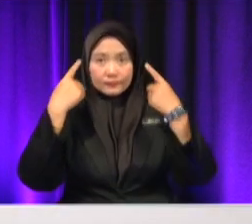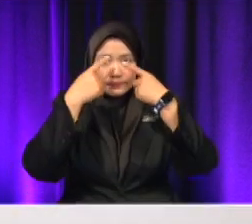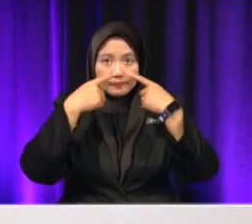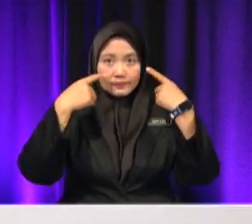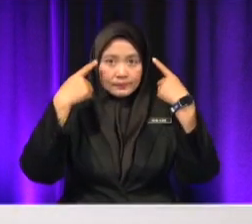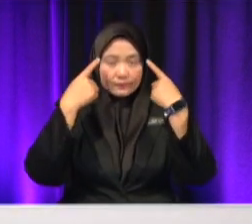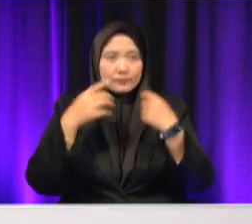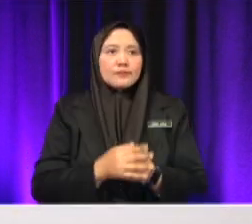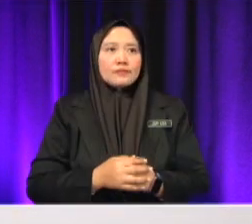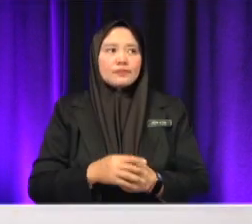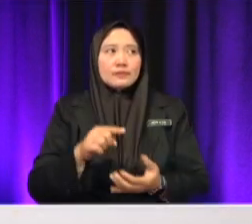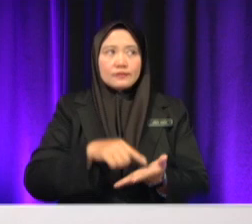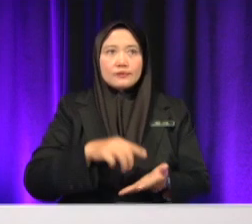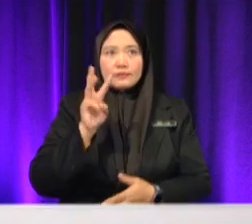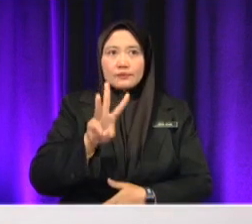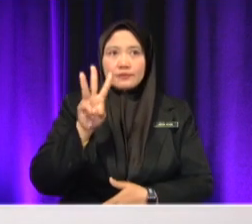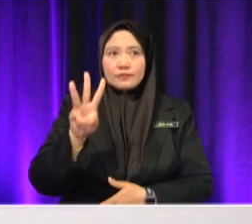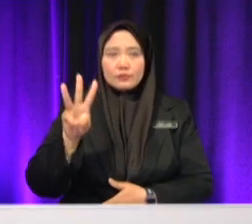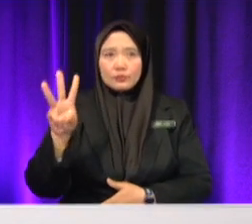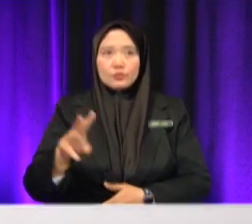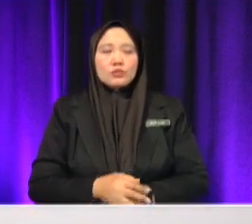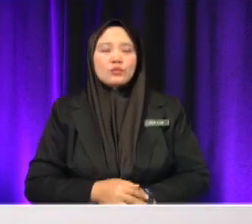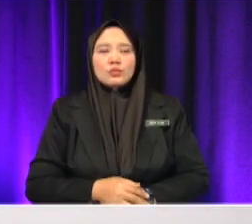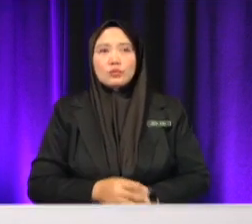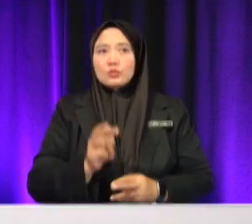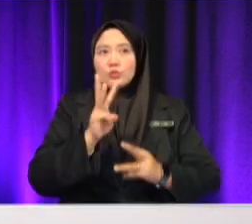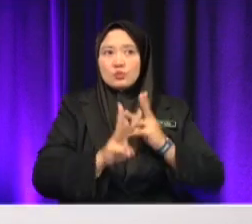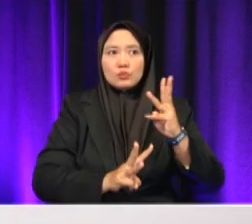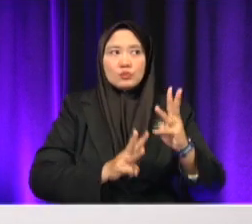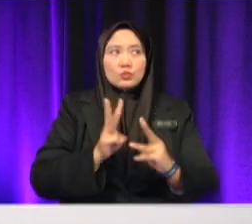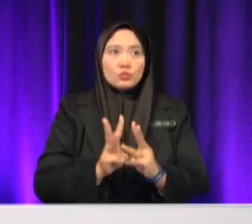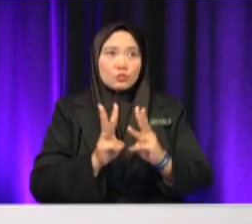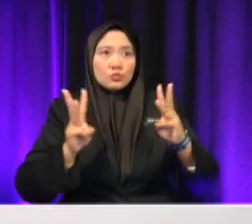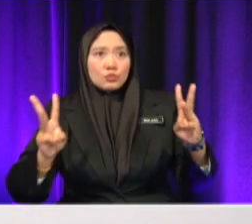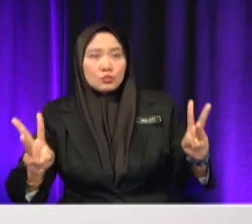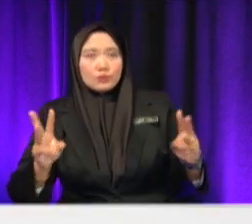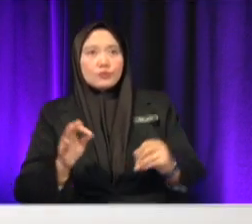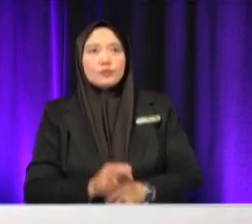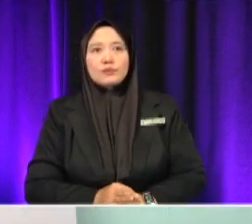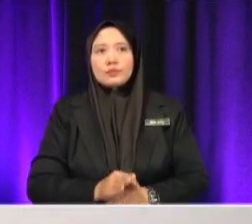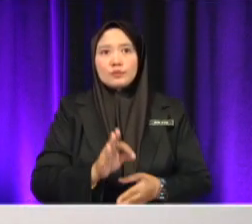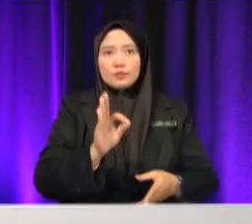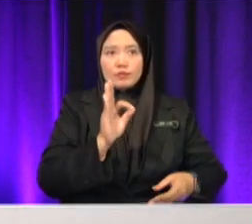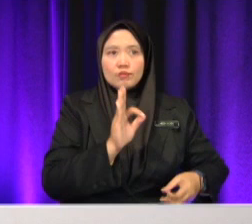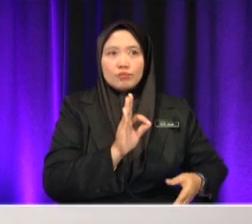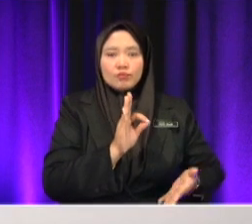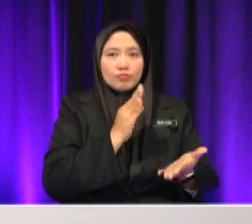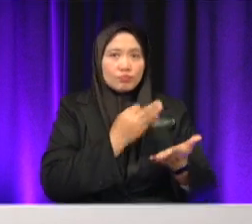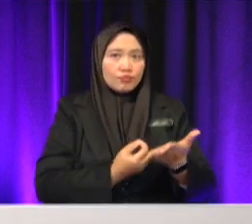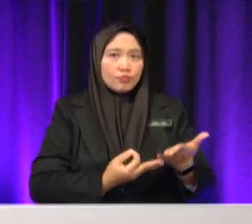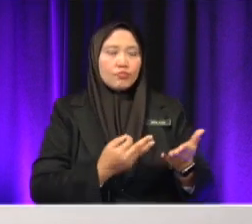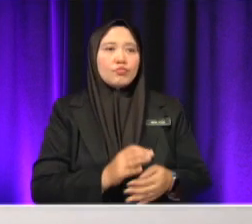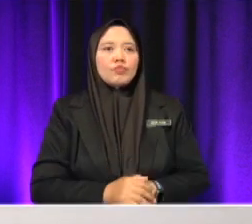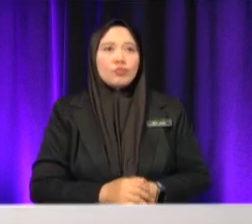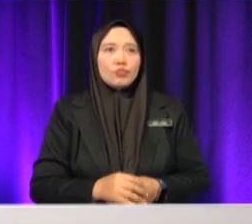the WWF, and it stands for World Wildlife Fund. And because panda is an animal, I